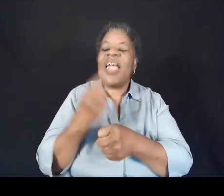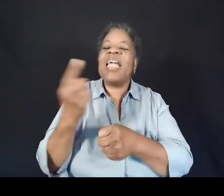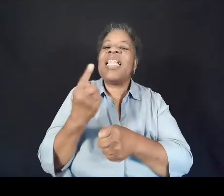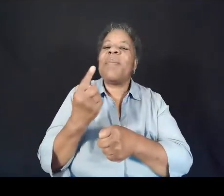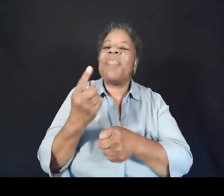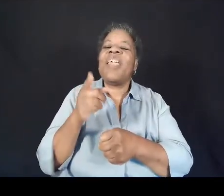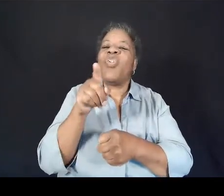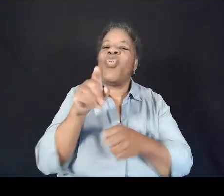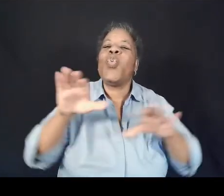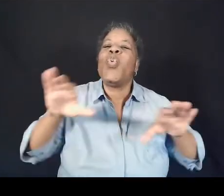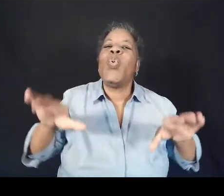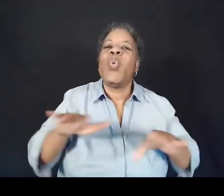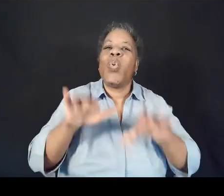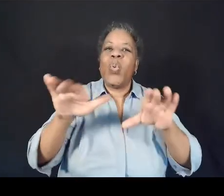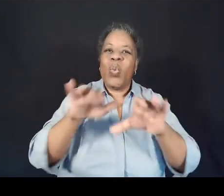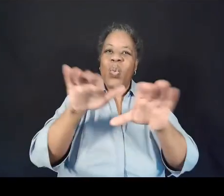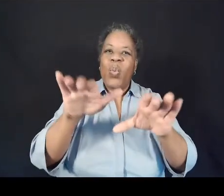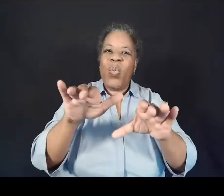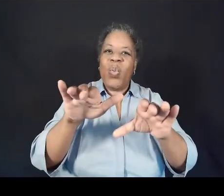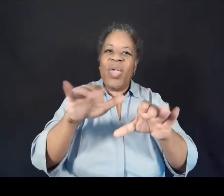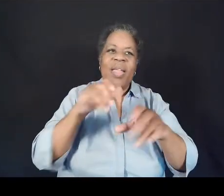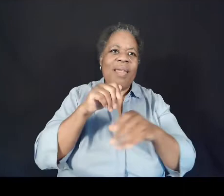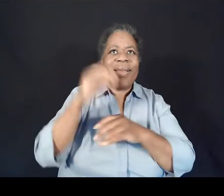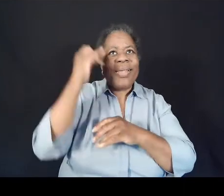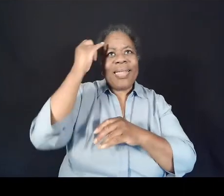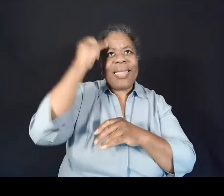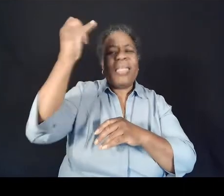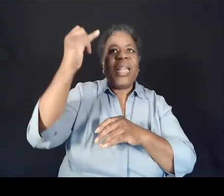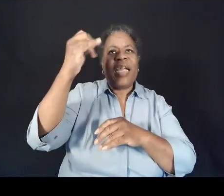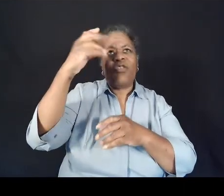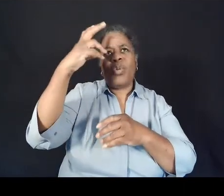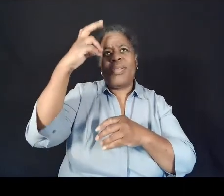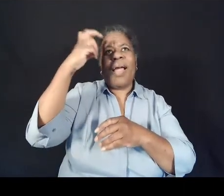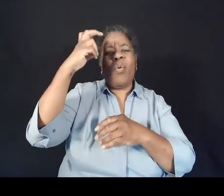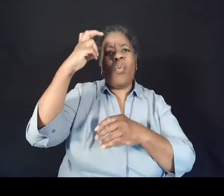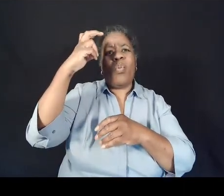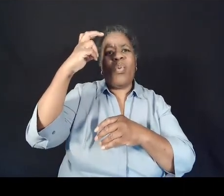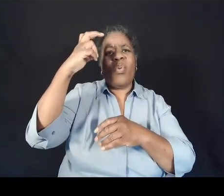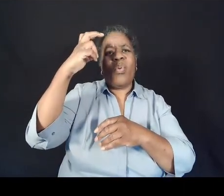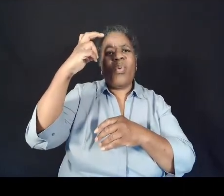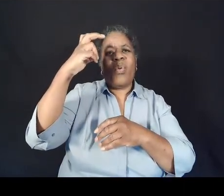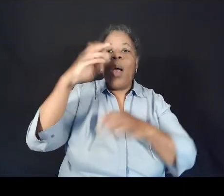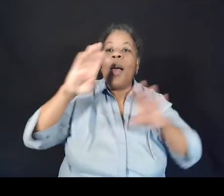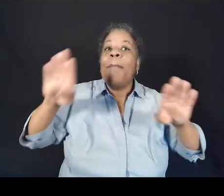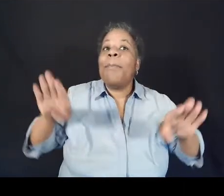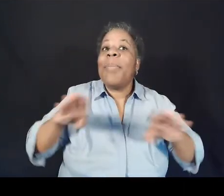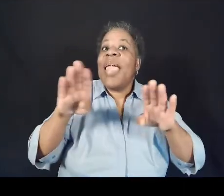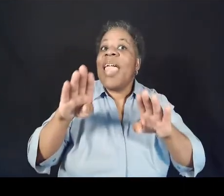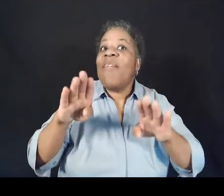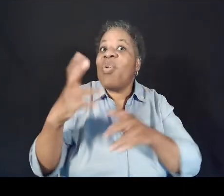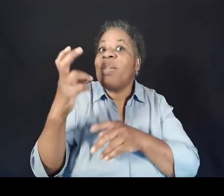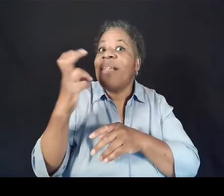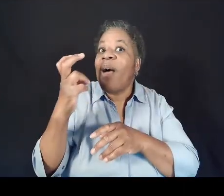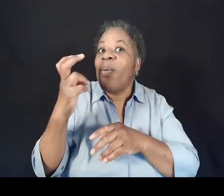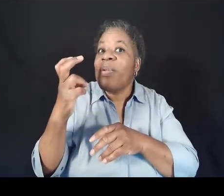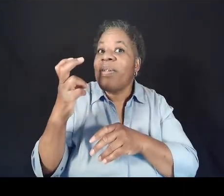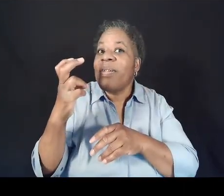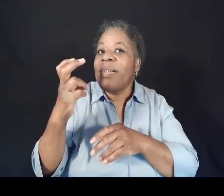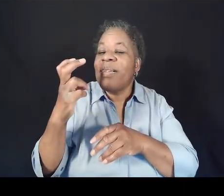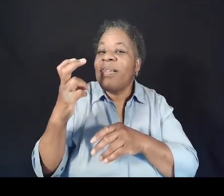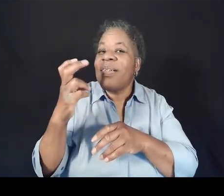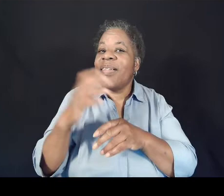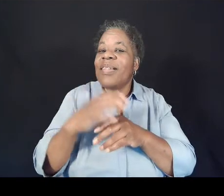So he's not talking about intellectual doubt. He's talking about behavioral doubt. He's talking